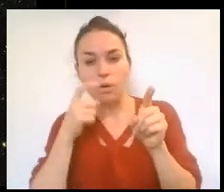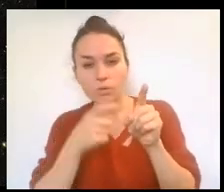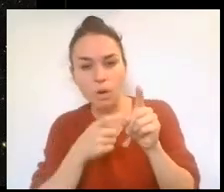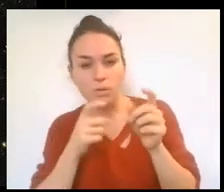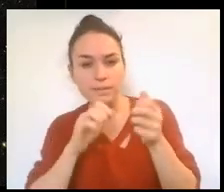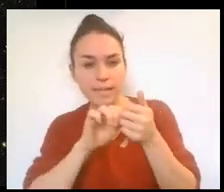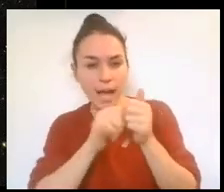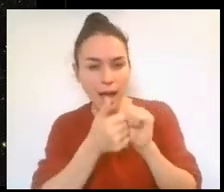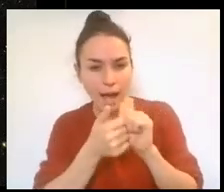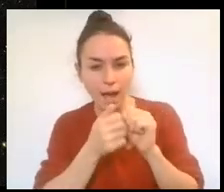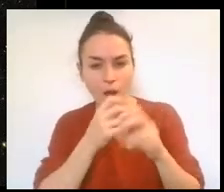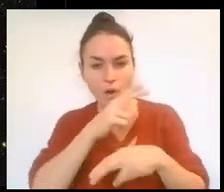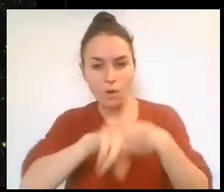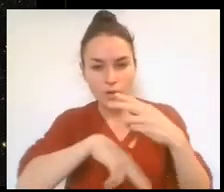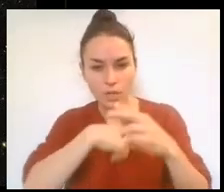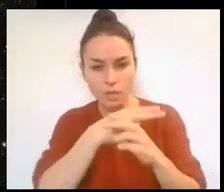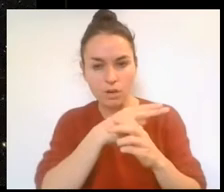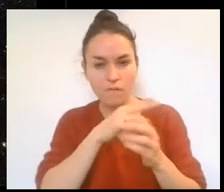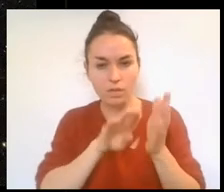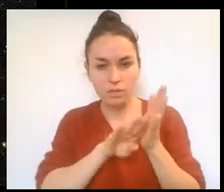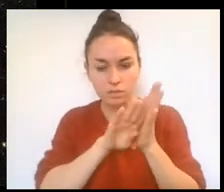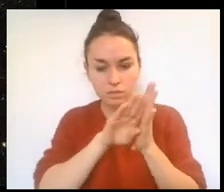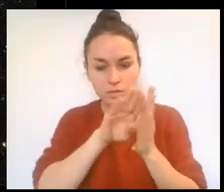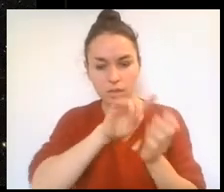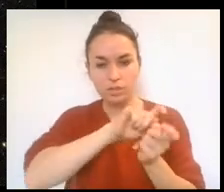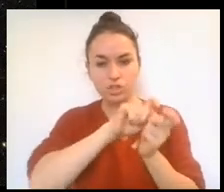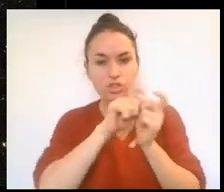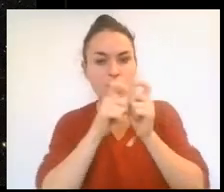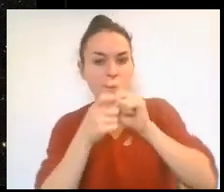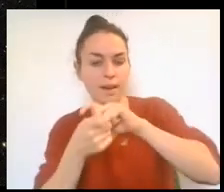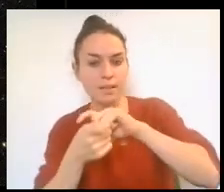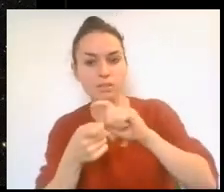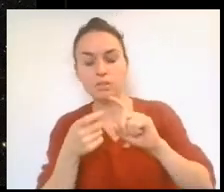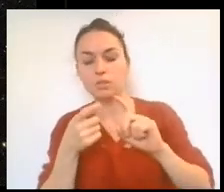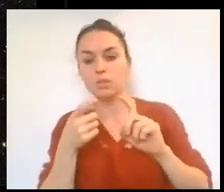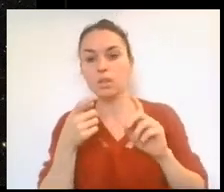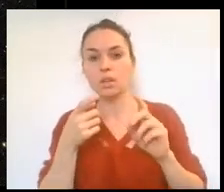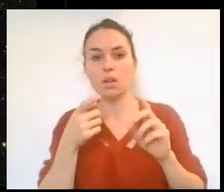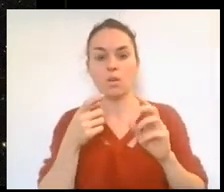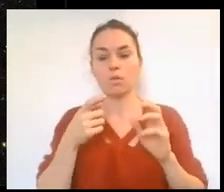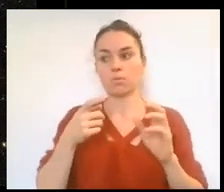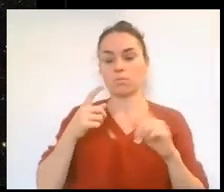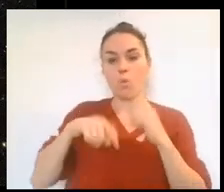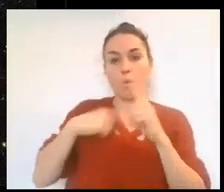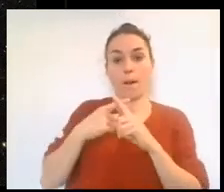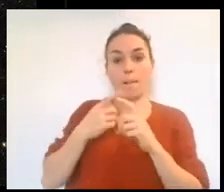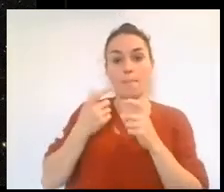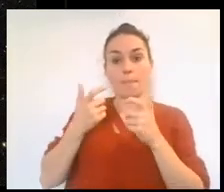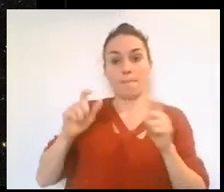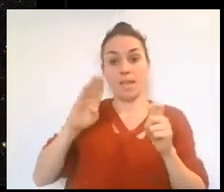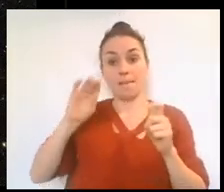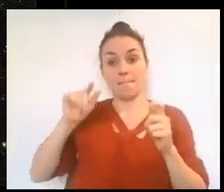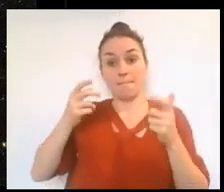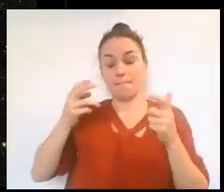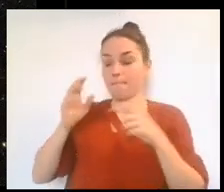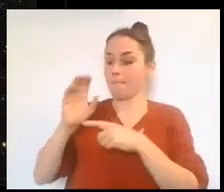universe has changed from a few billion years after the Big Bang to the present